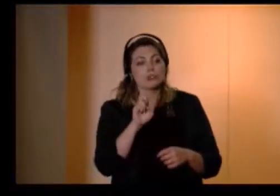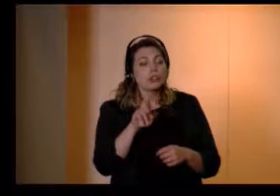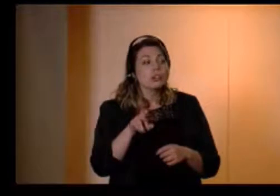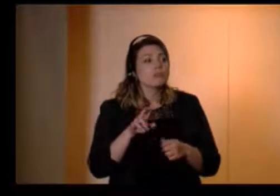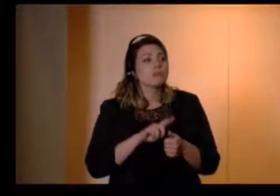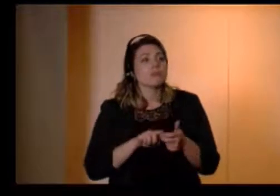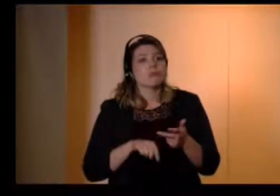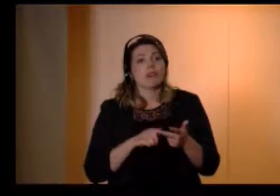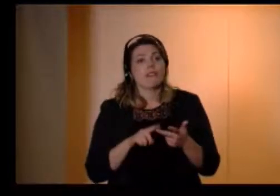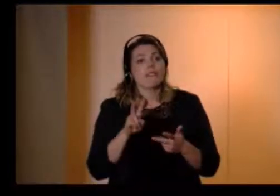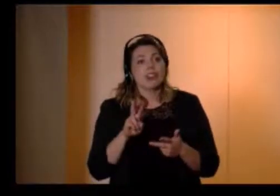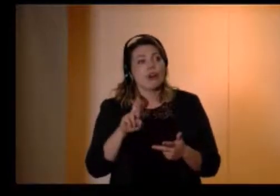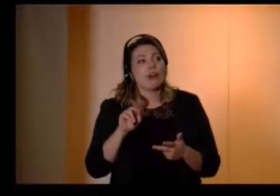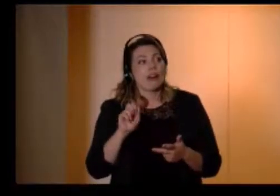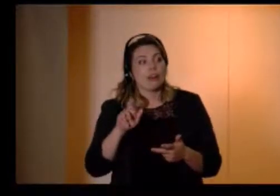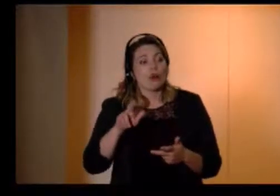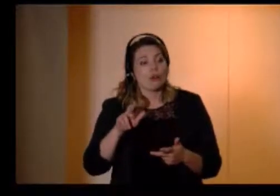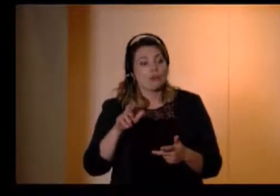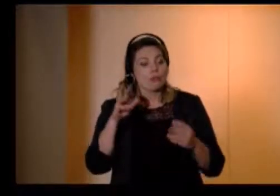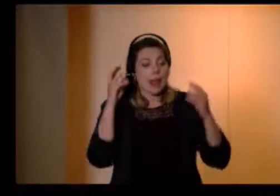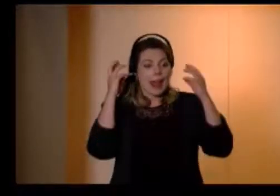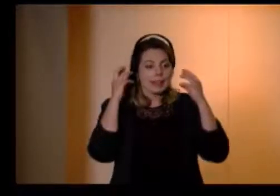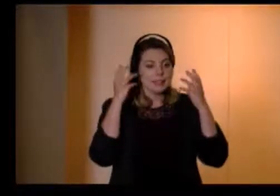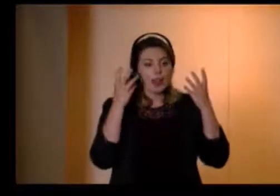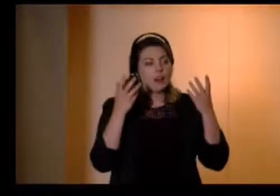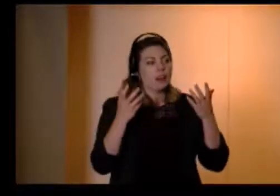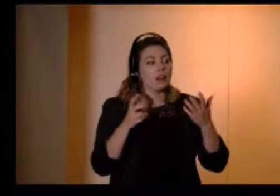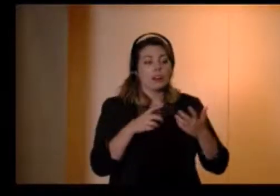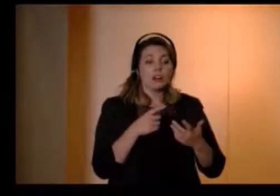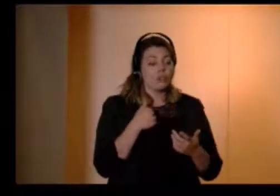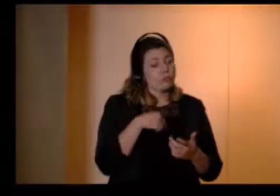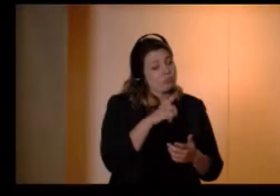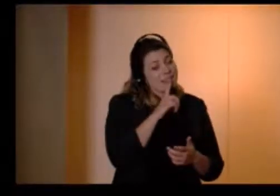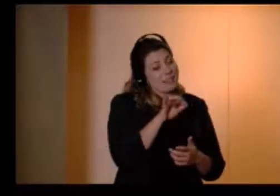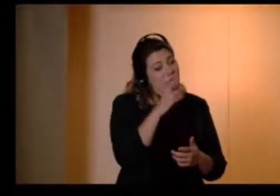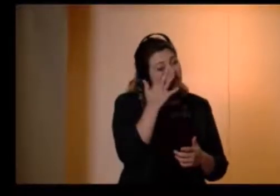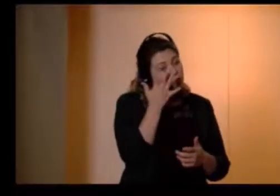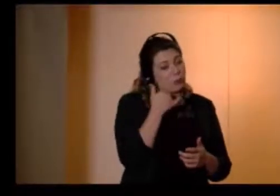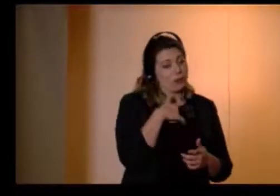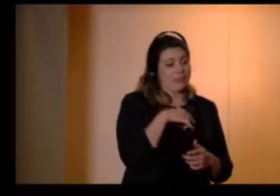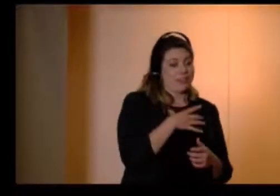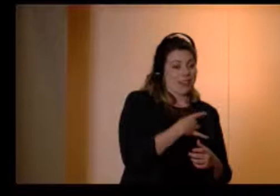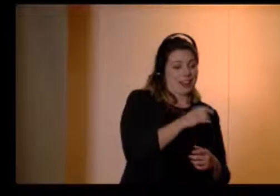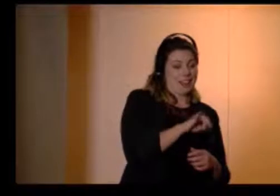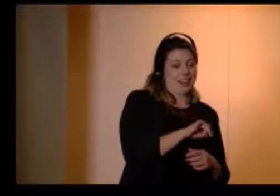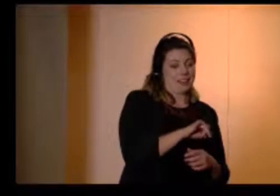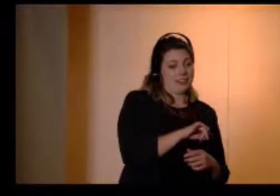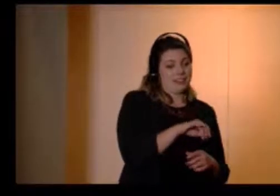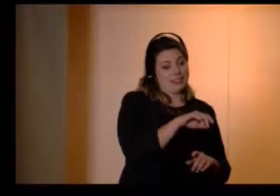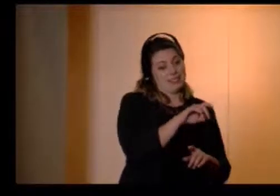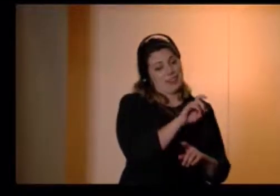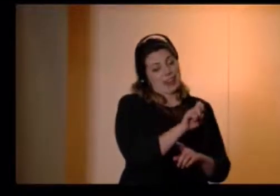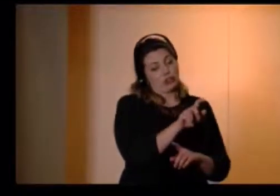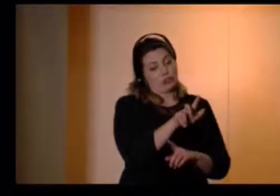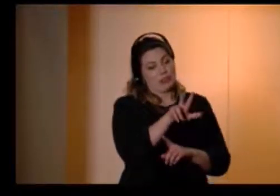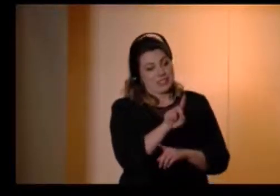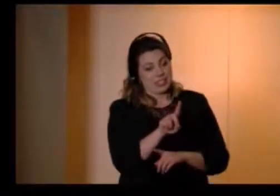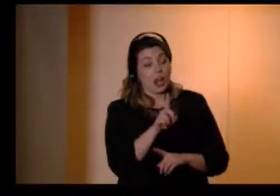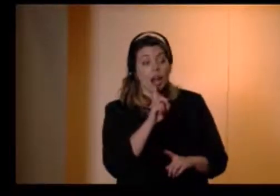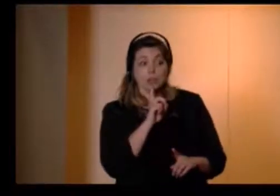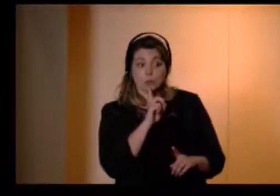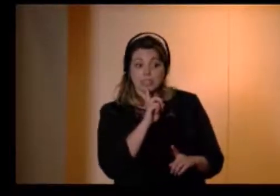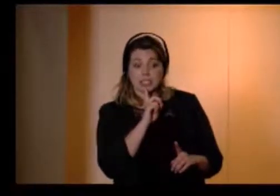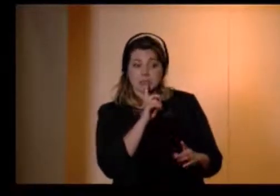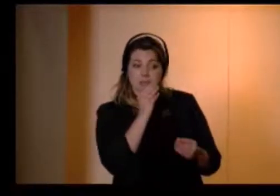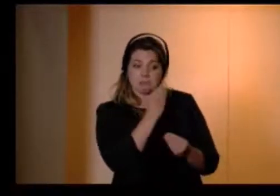that reason, we really like the X3D file format. And as a disclaimer, I do advise the Web3D Consortium